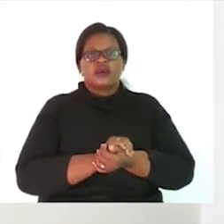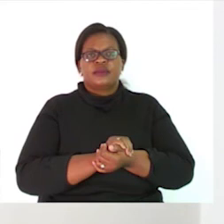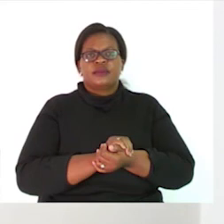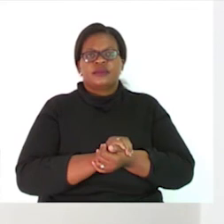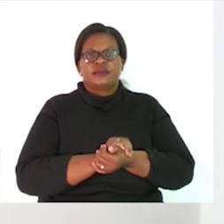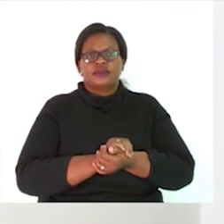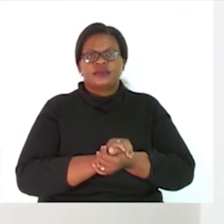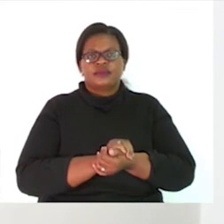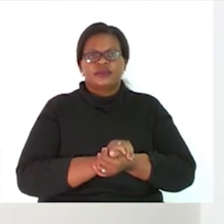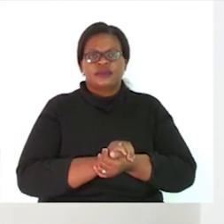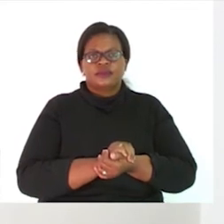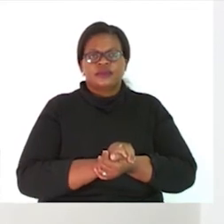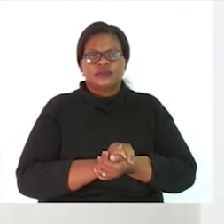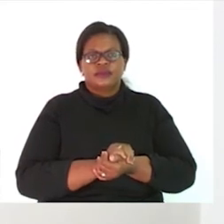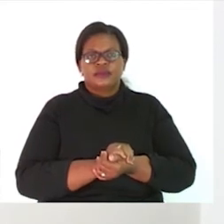3,